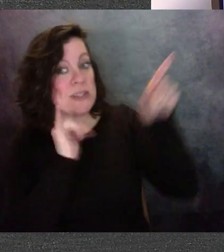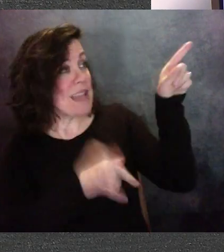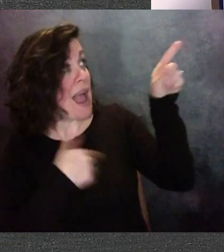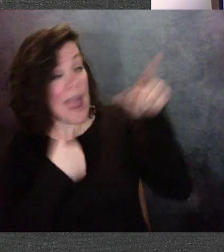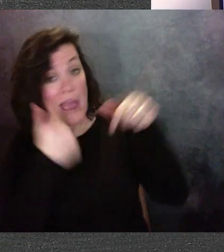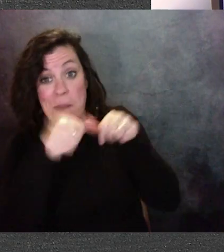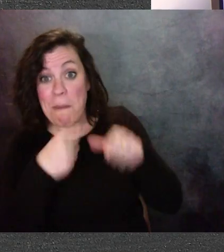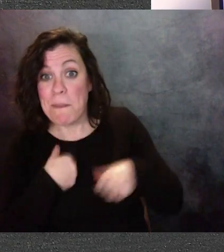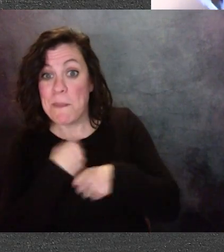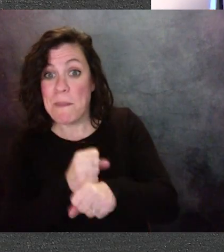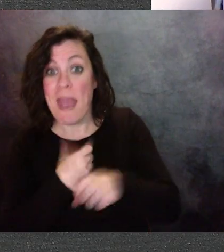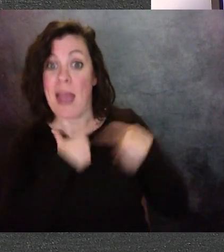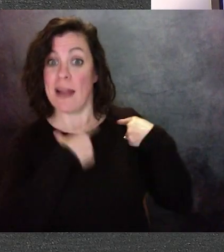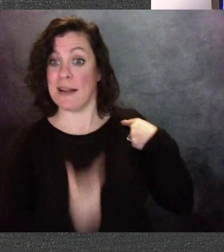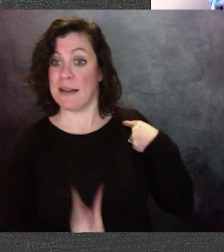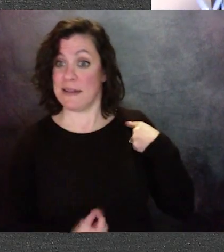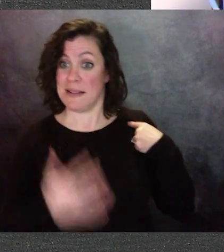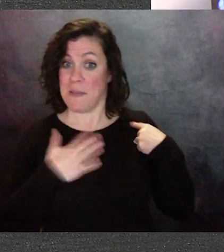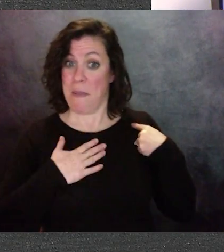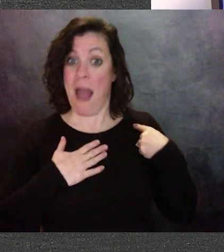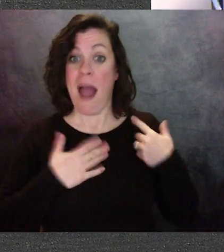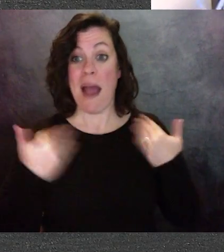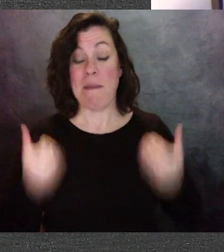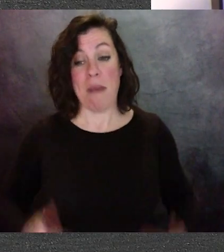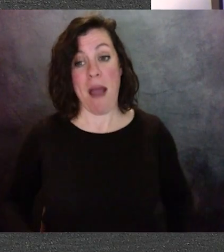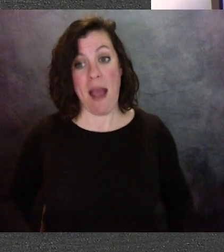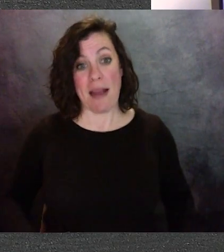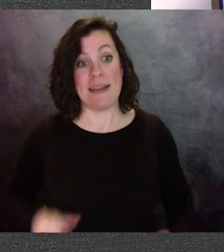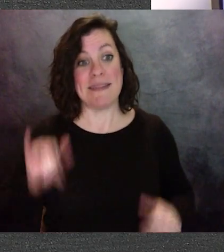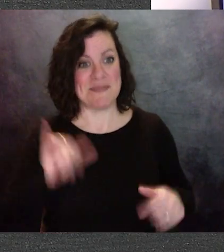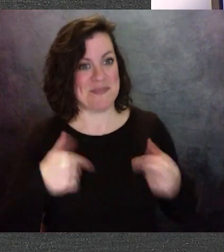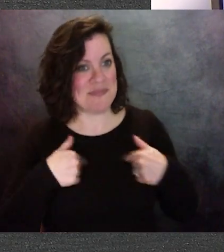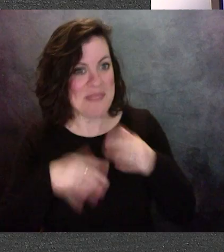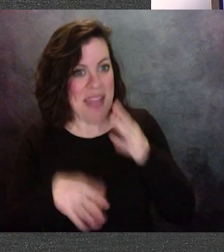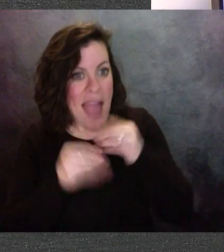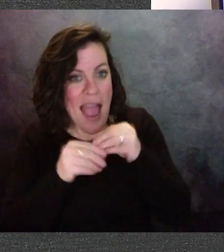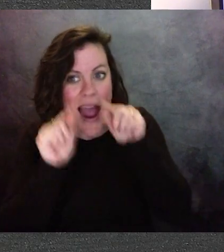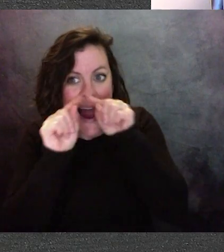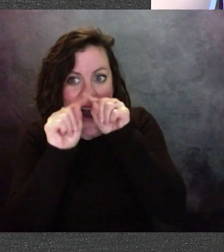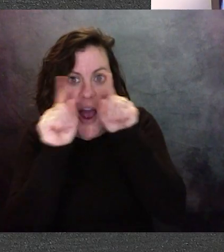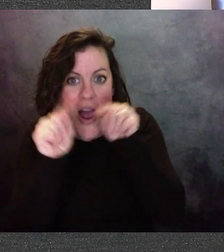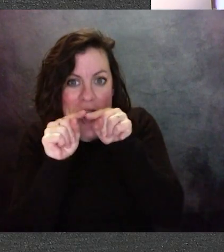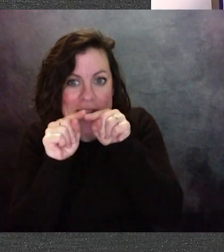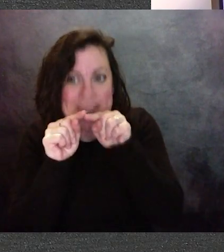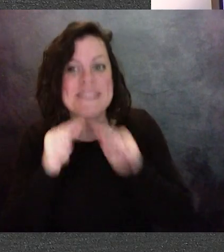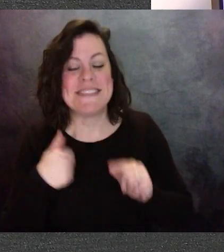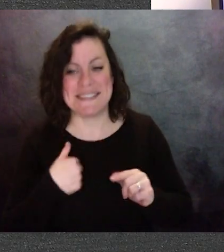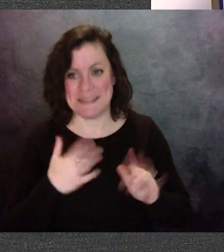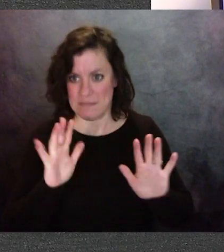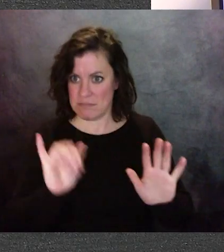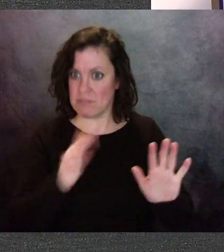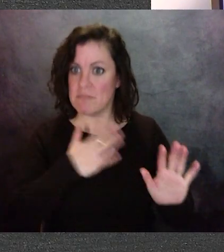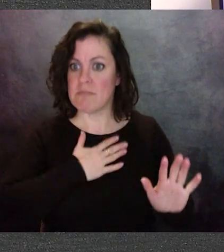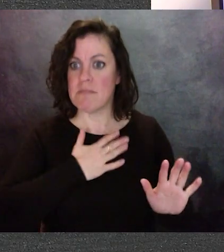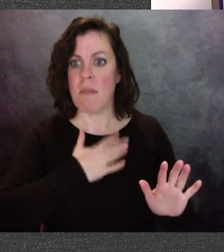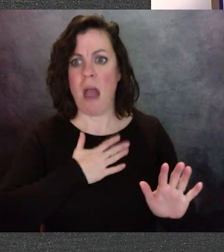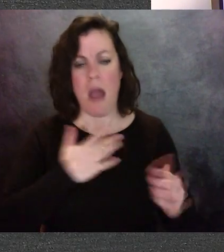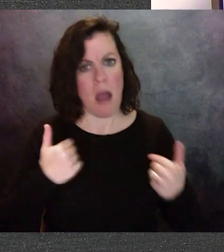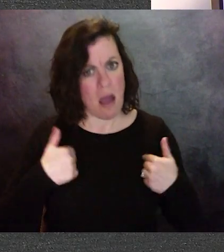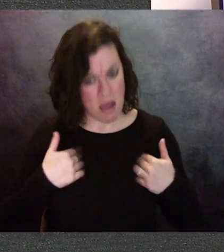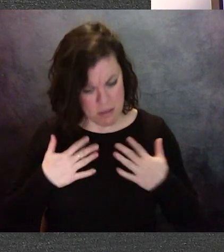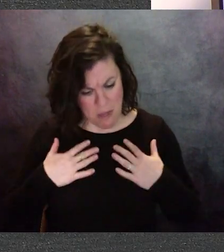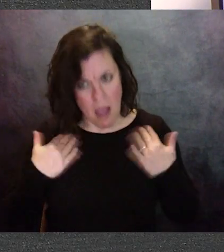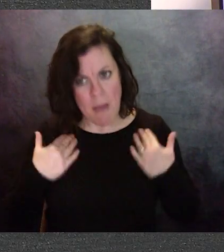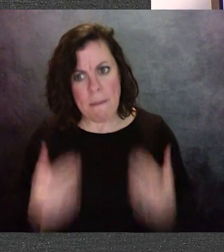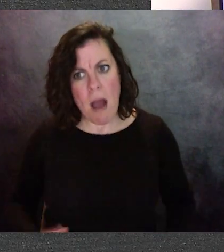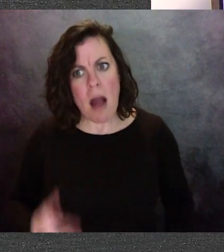created, and we're going to put a little heart on them to remind us that inside of our unique shape is a heart that we